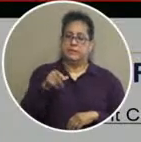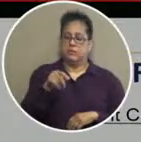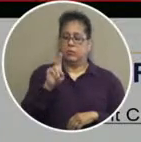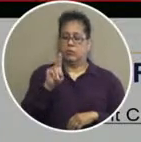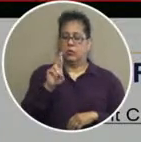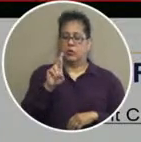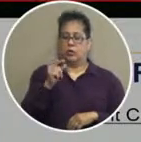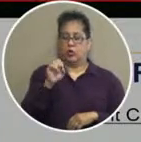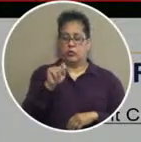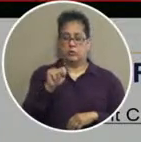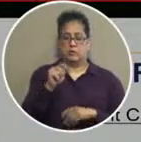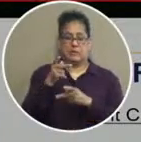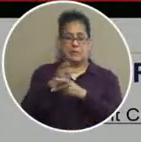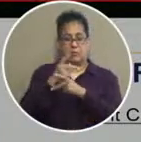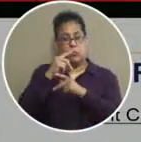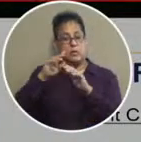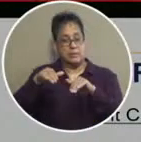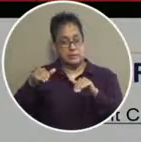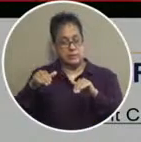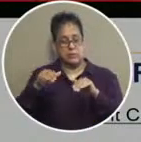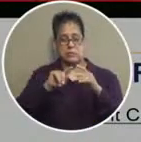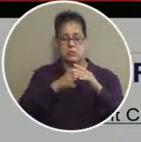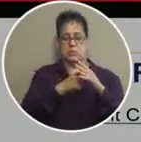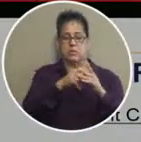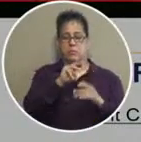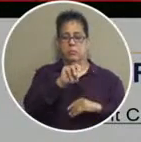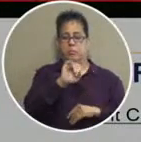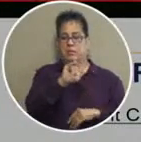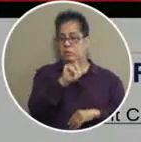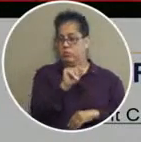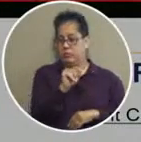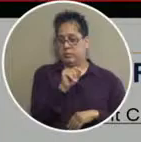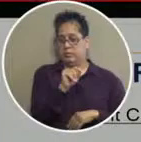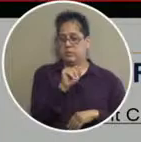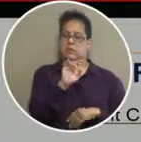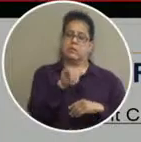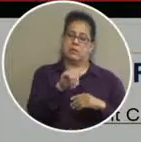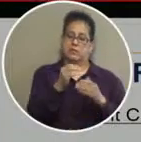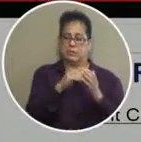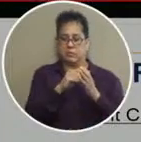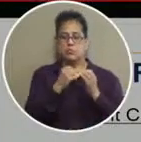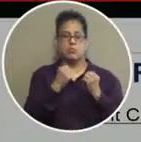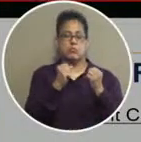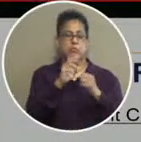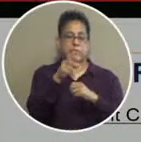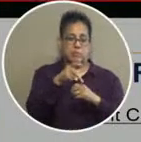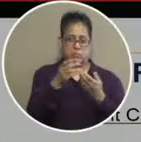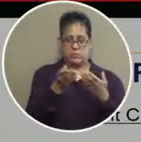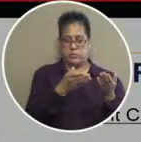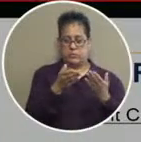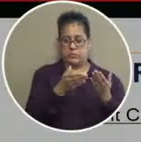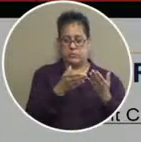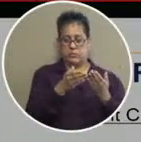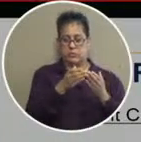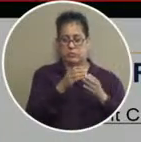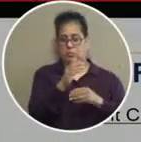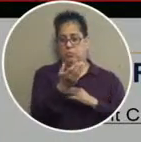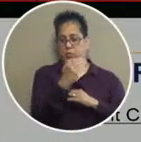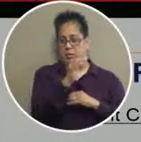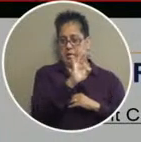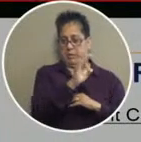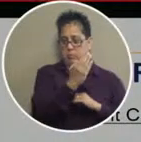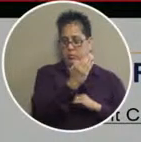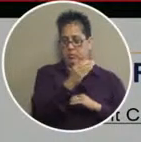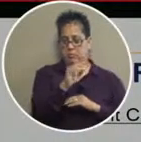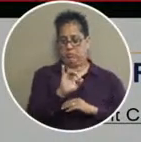Urgent Care for Kids began on the 20th of May. This was, again, another drive-up service that was offered 9 to 5 free of